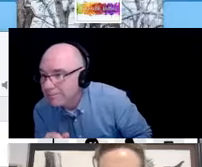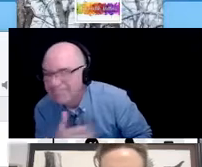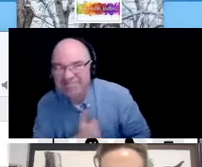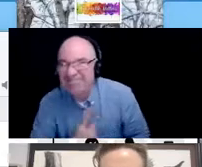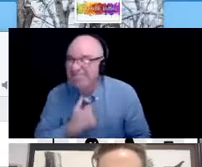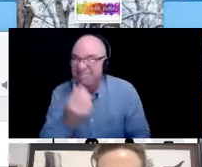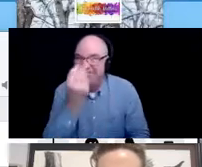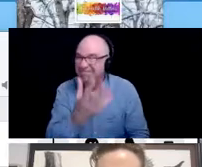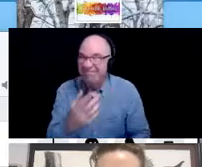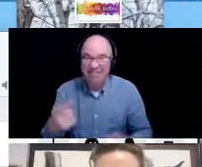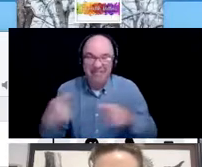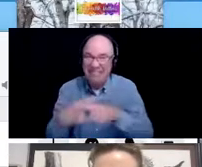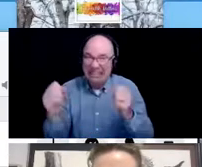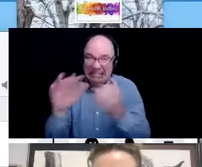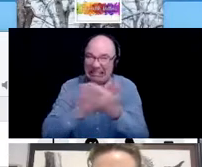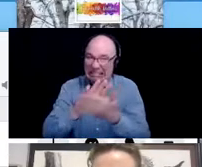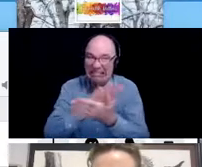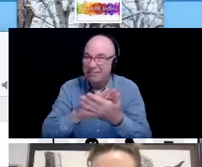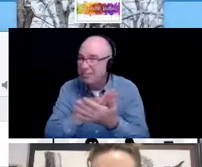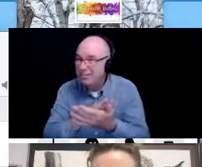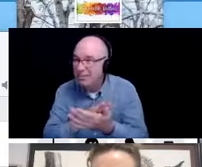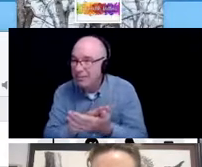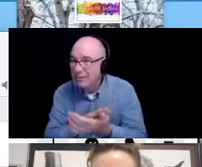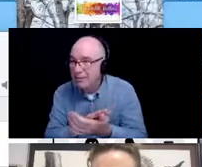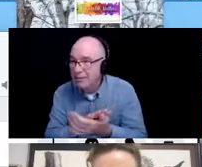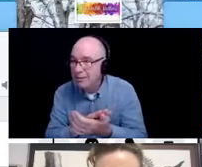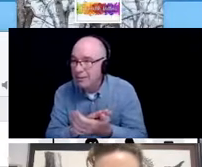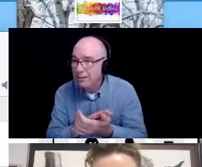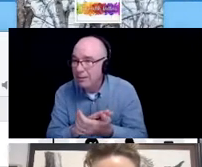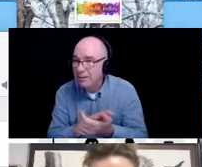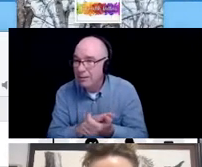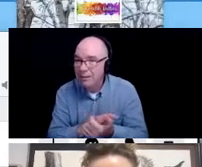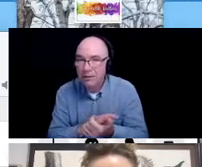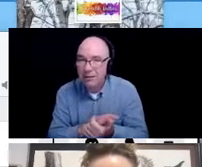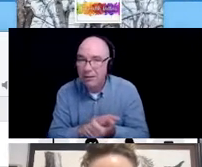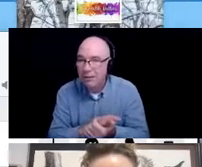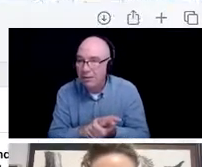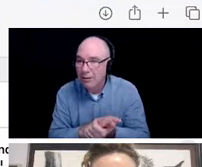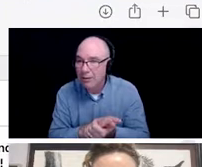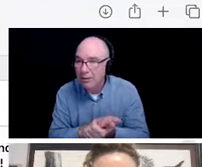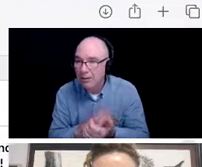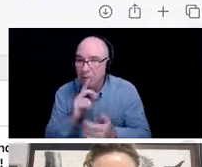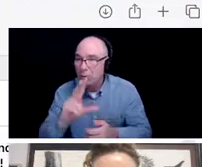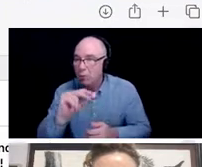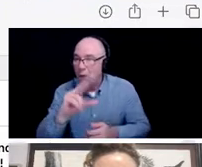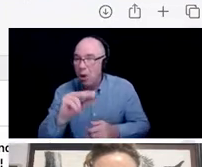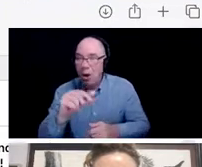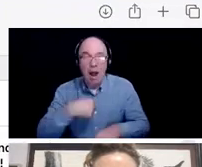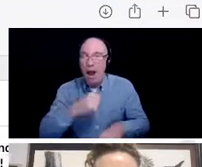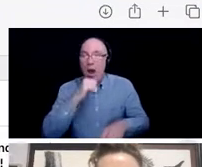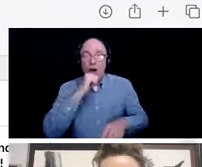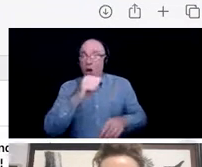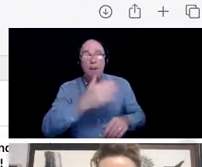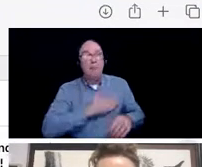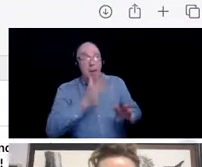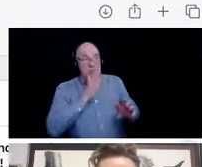Not sabotaging my future. Thank you. Goodbye, should. Now what would? Oh, nope, not going there. Not sabotaging my